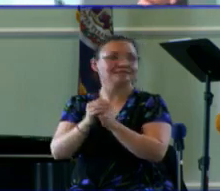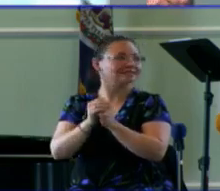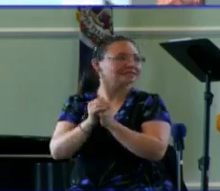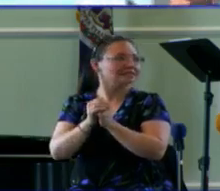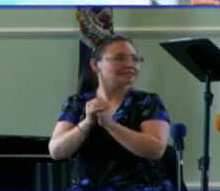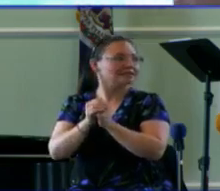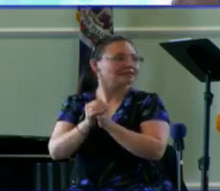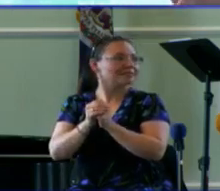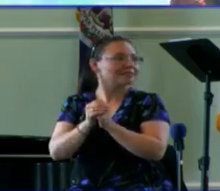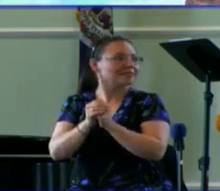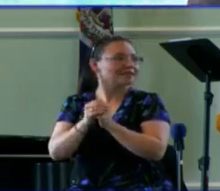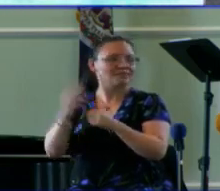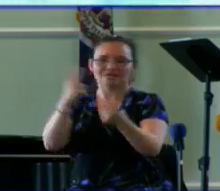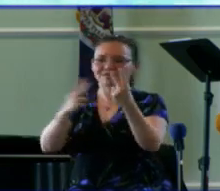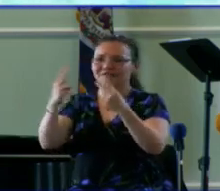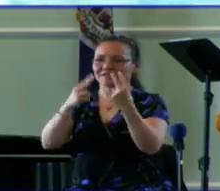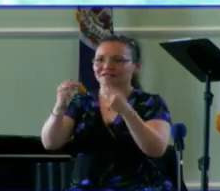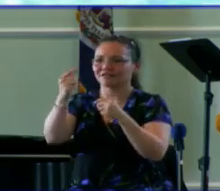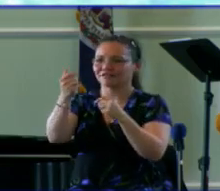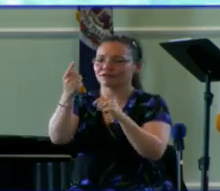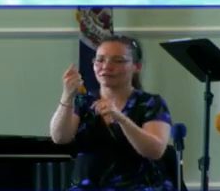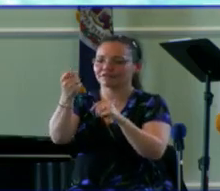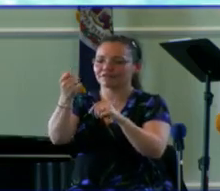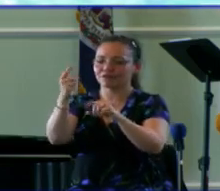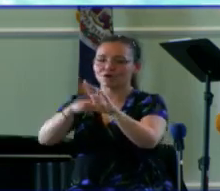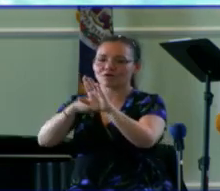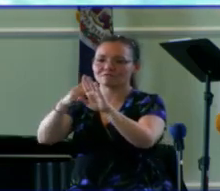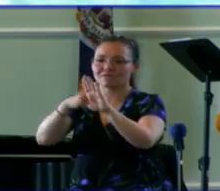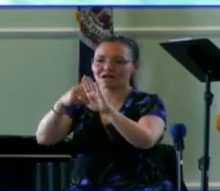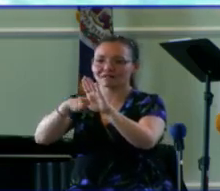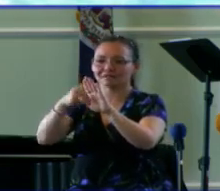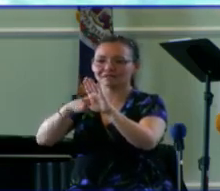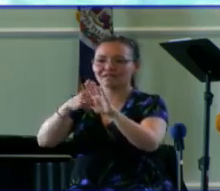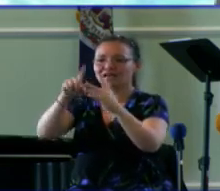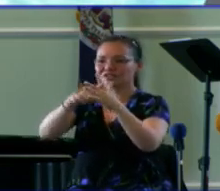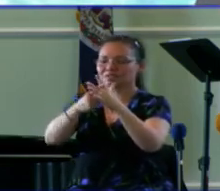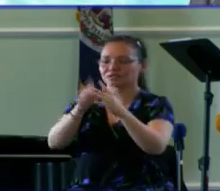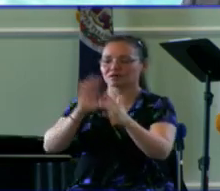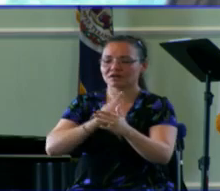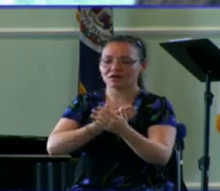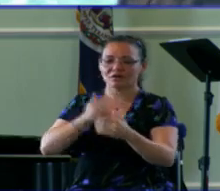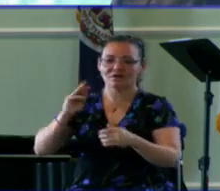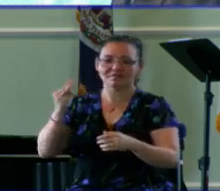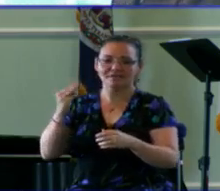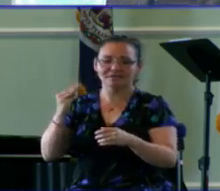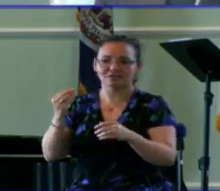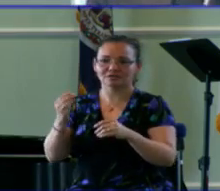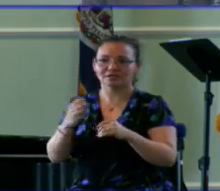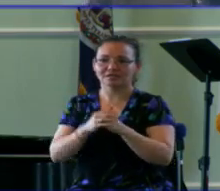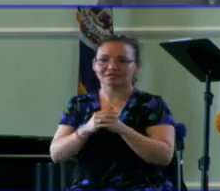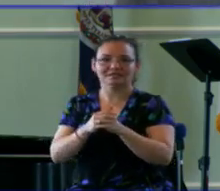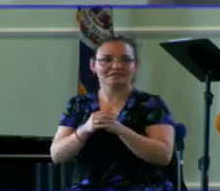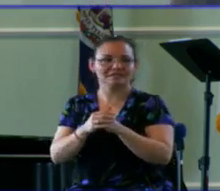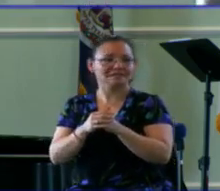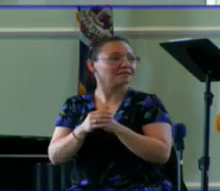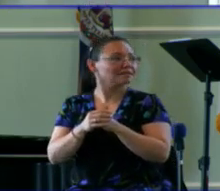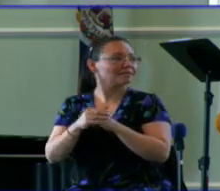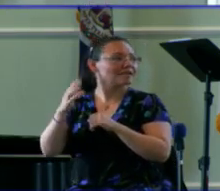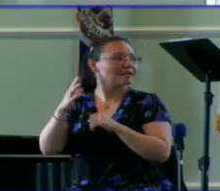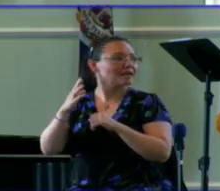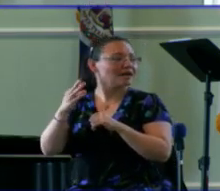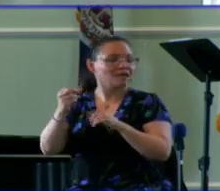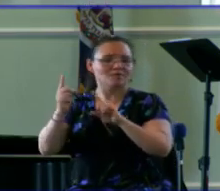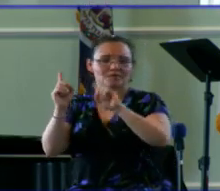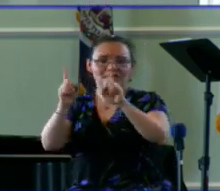there for just a few months, actually 4 months, as we began our ministry in the Indiana Conference. And as we came to